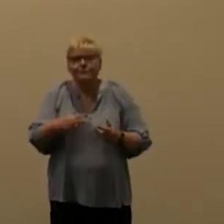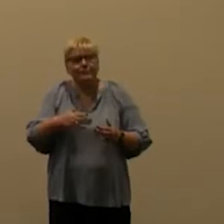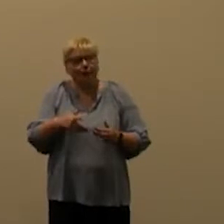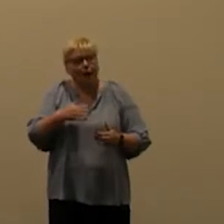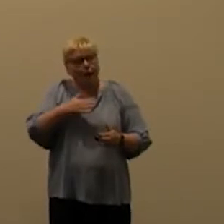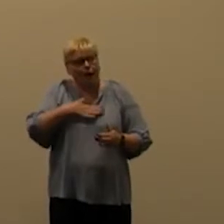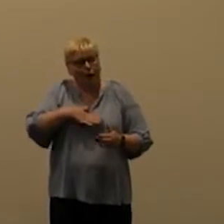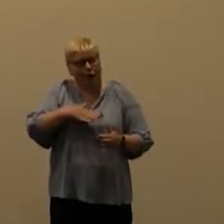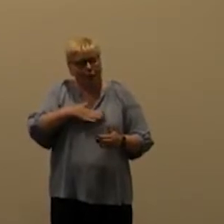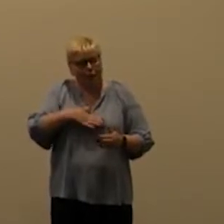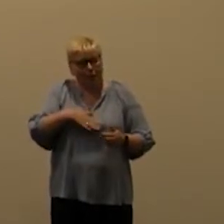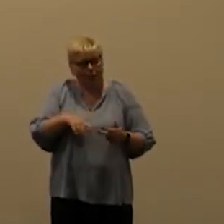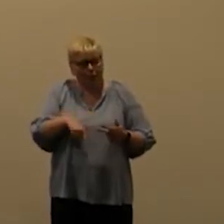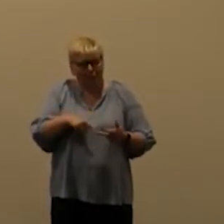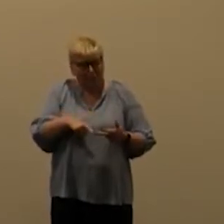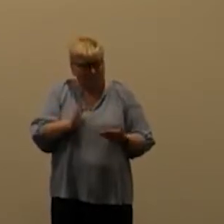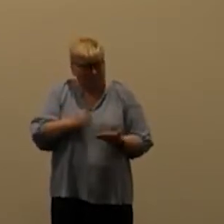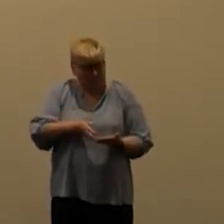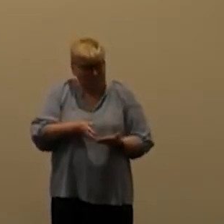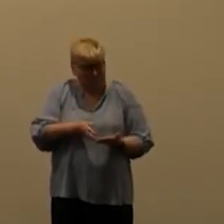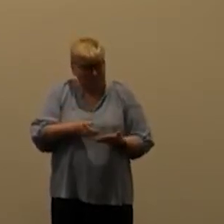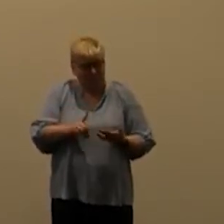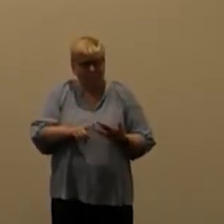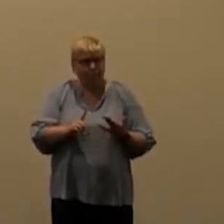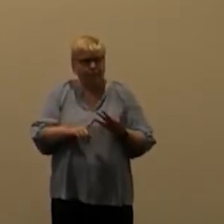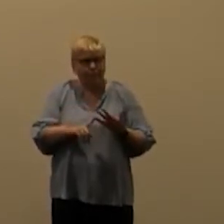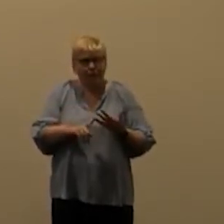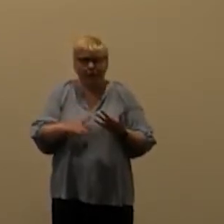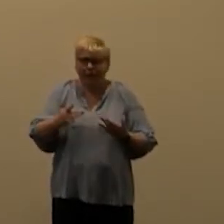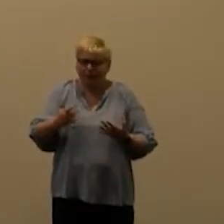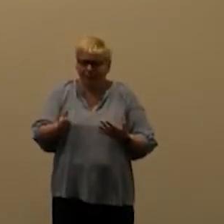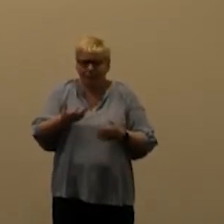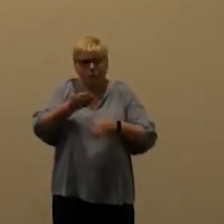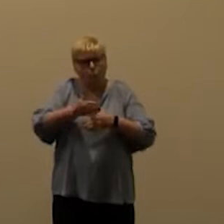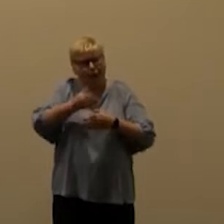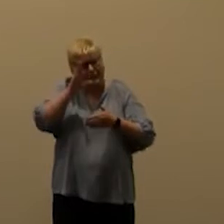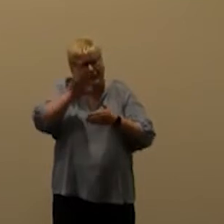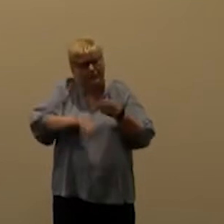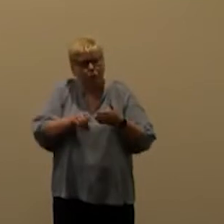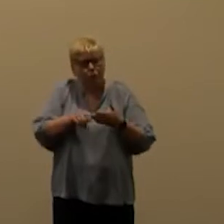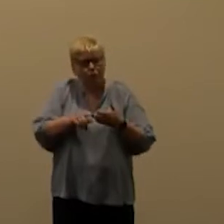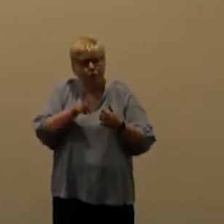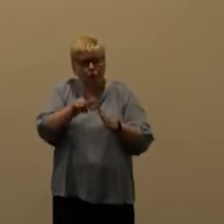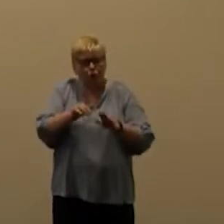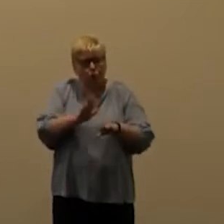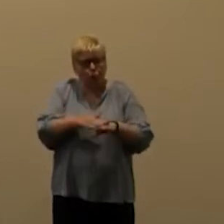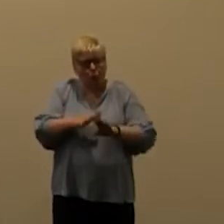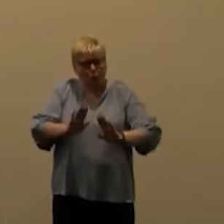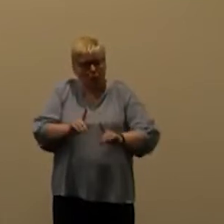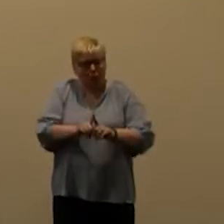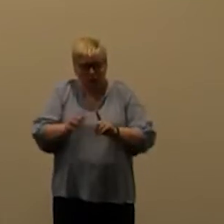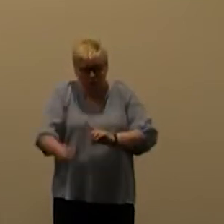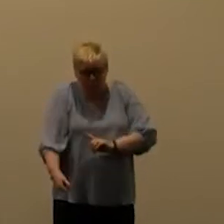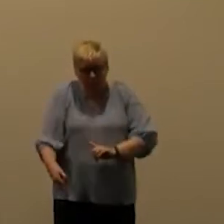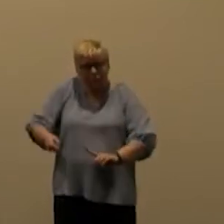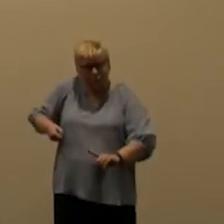calm, good listeners. We've got the benefit of that lived work experience. And if we can slow down and give time to the younger